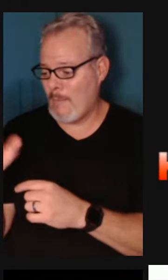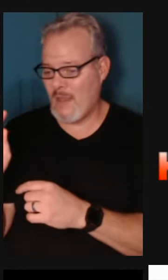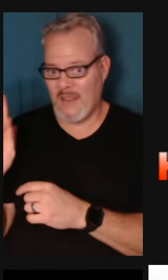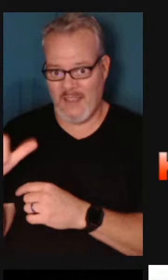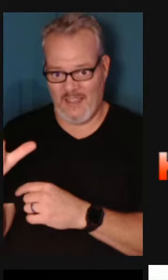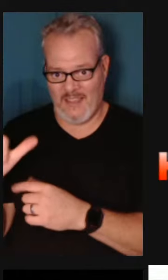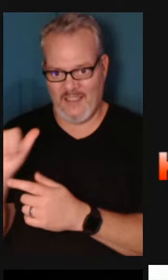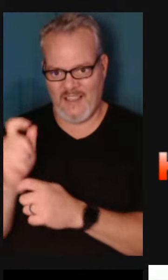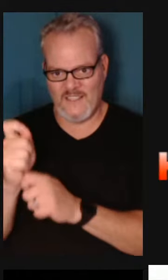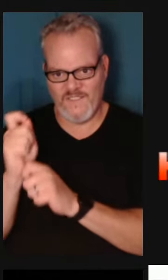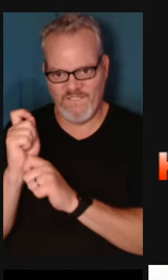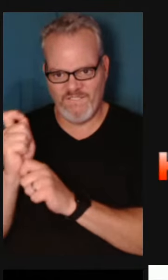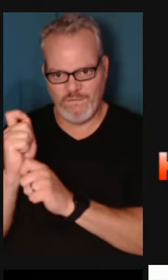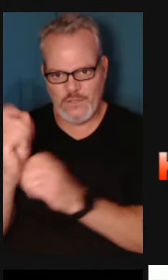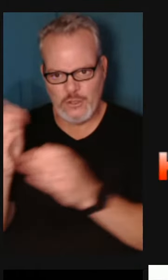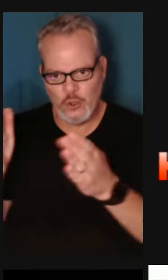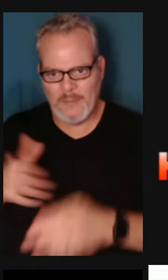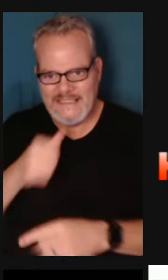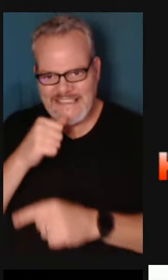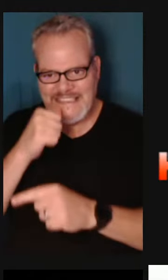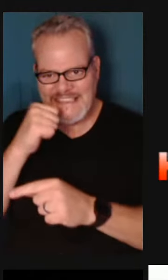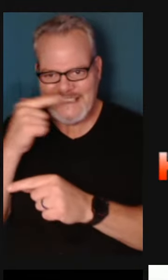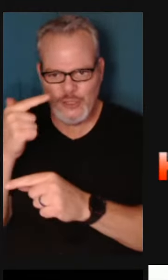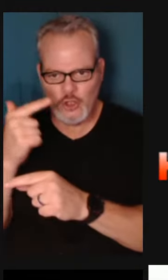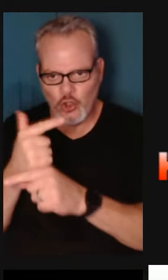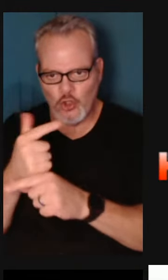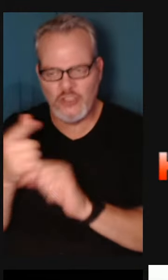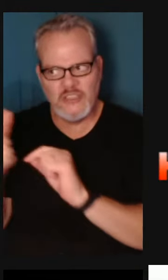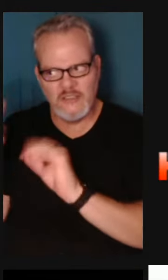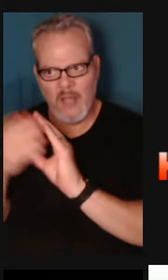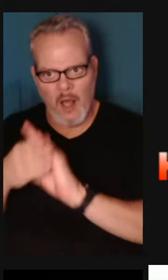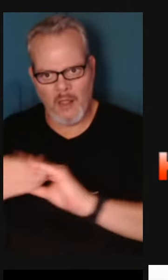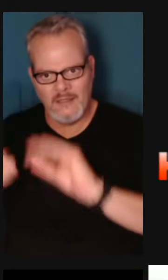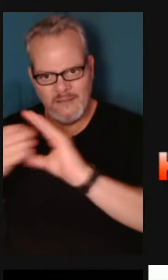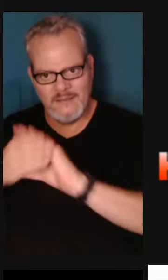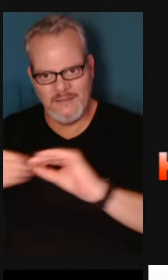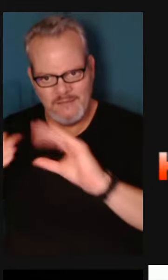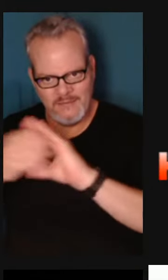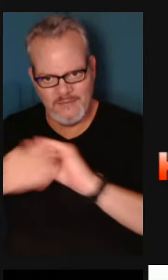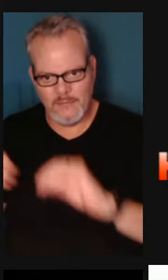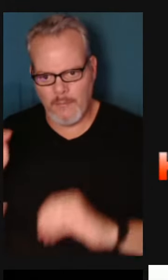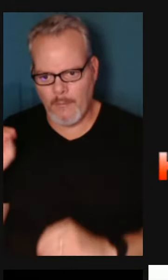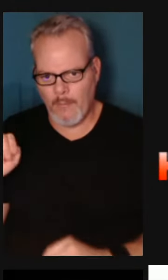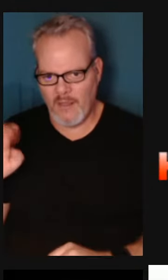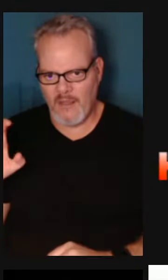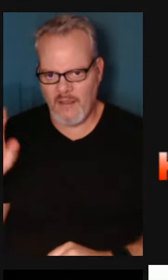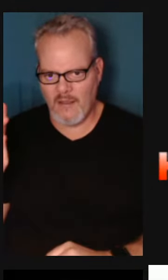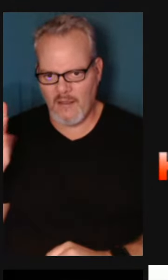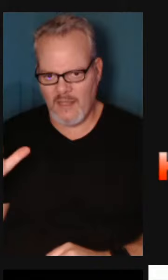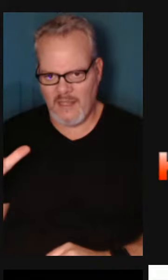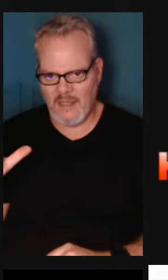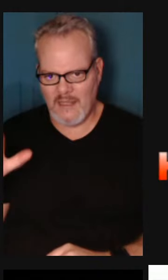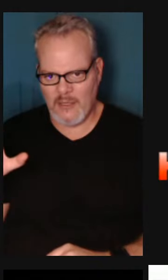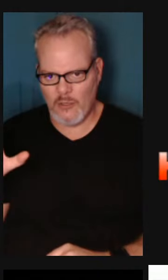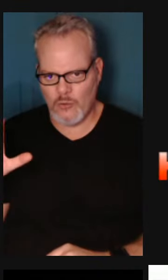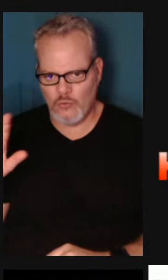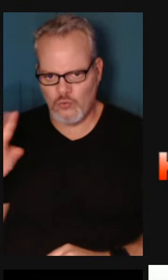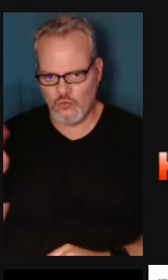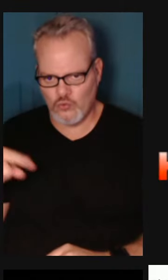fisherman's sister who's recounting this story. Mickey Cruz, the name of the fisherman who died.